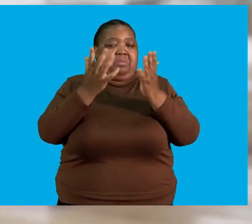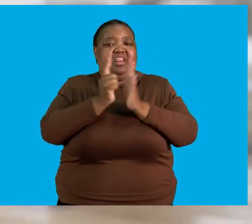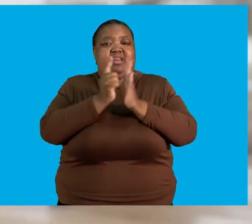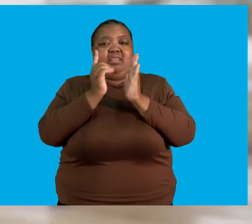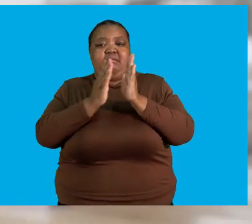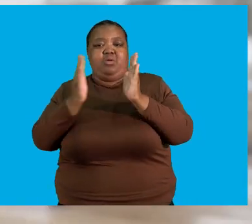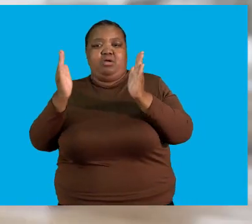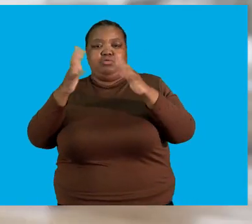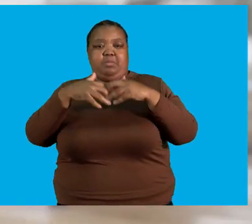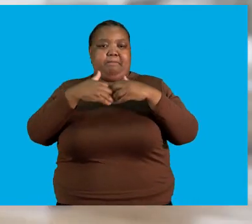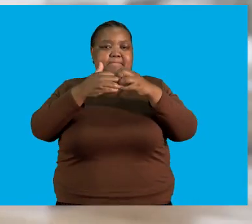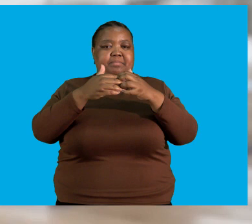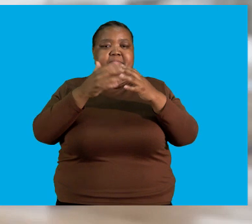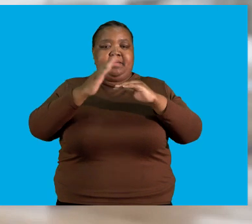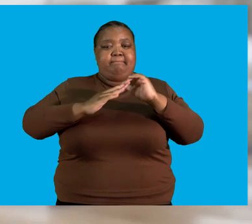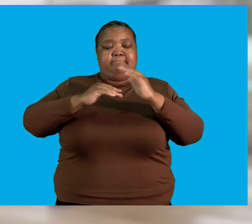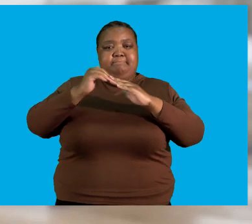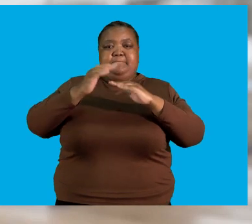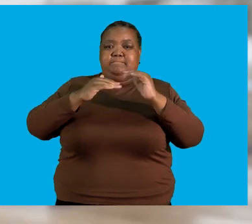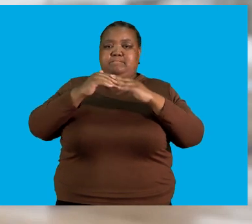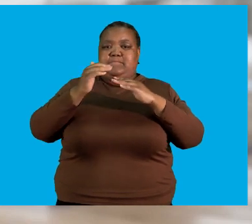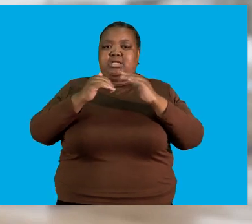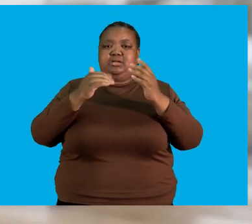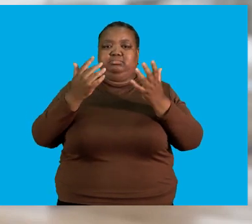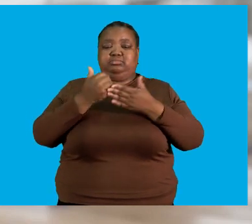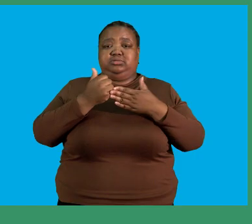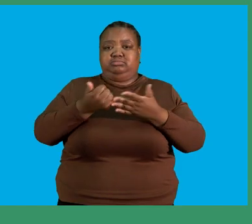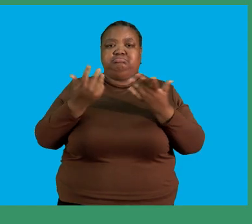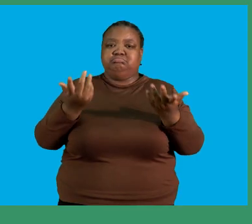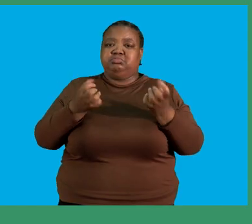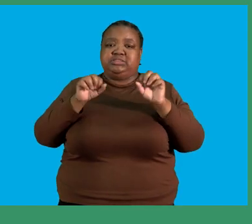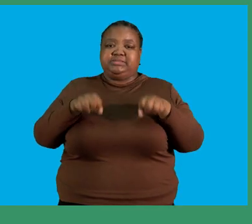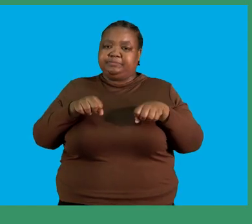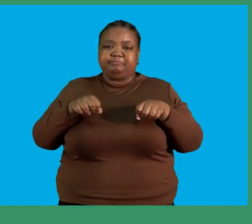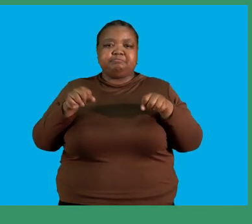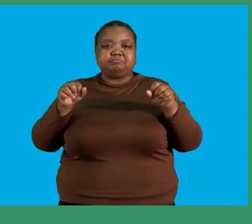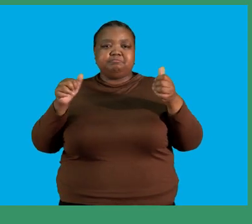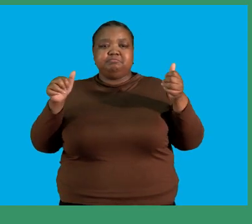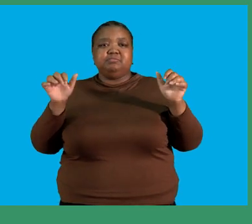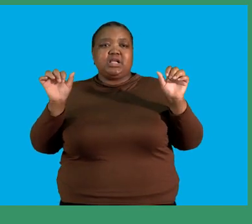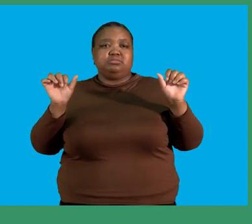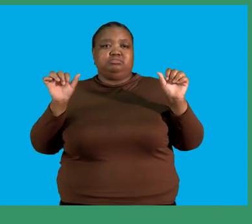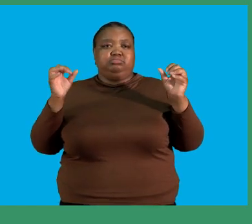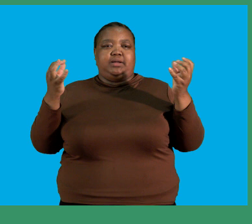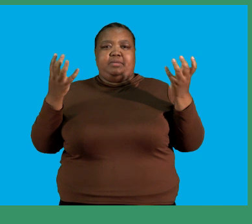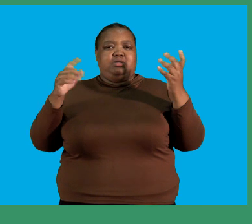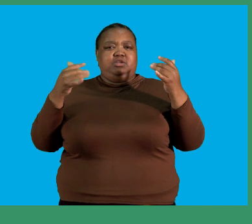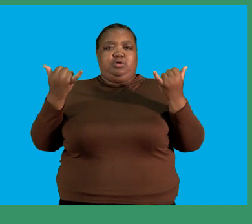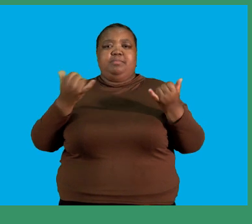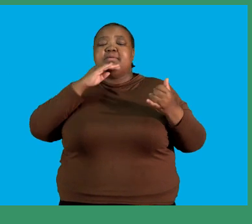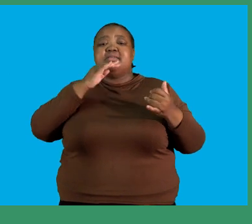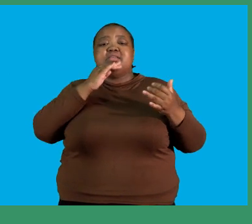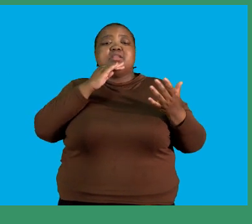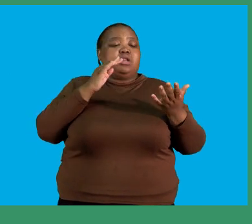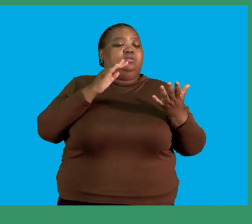helped in building a library in the nearby community. This will definitely give me a good publicity, meaning